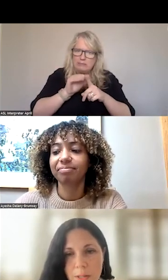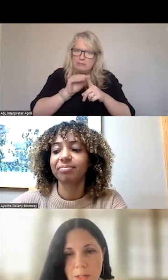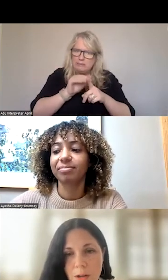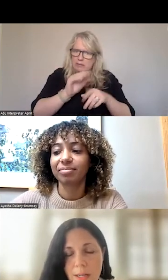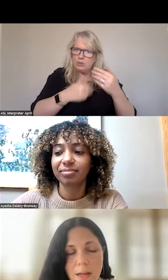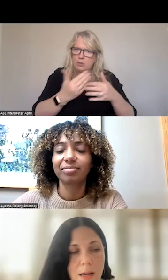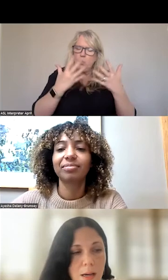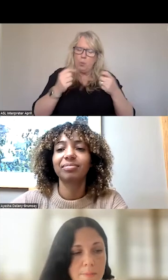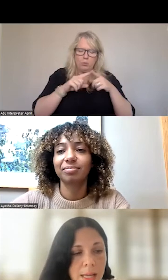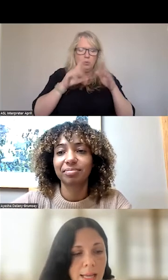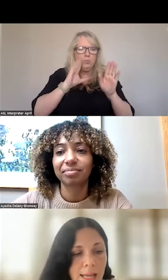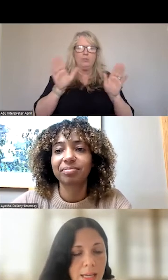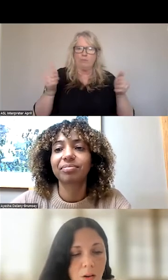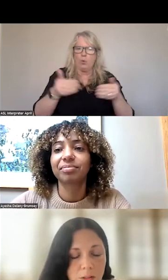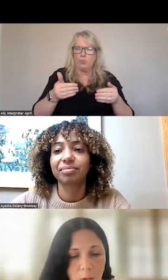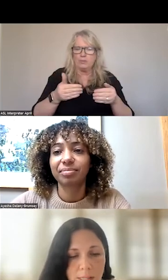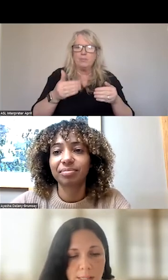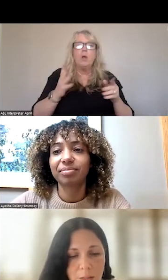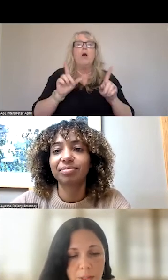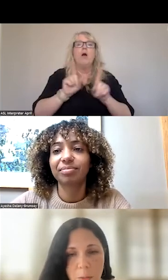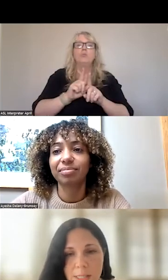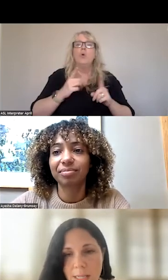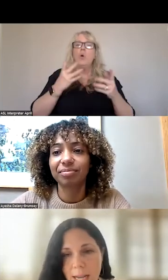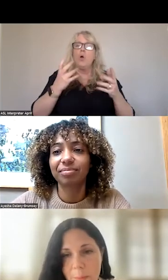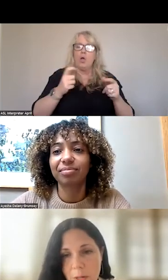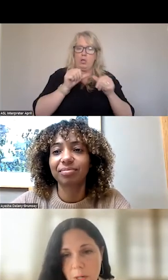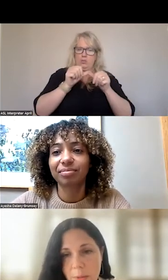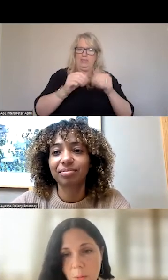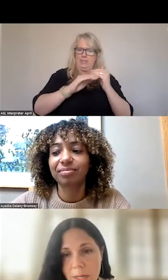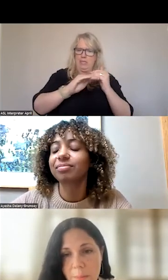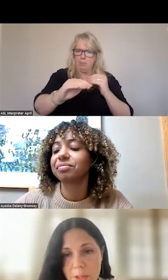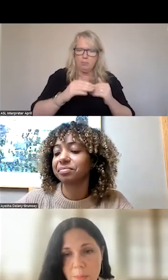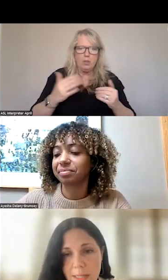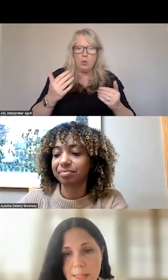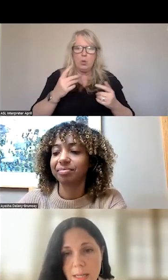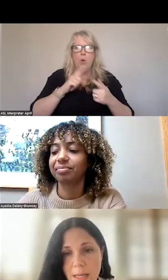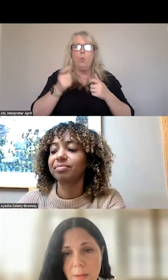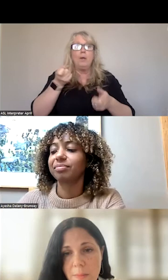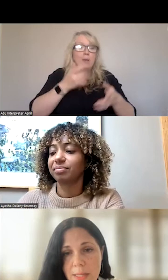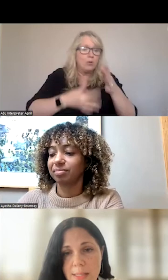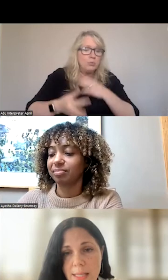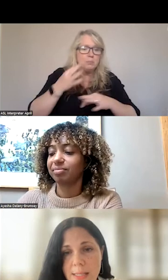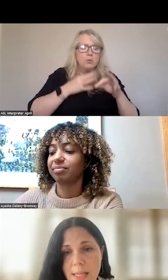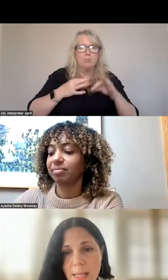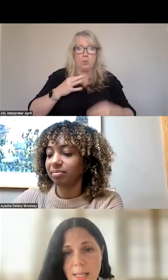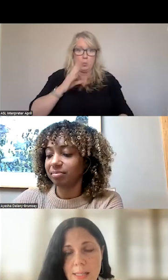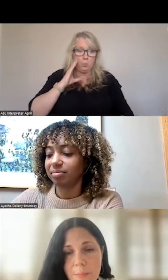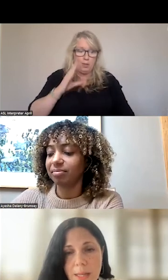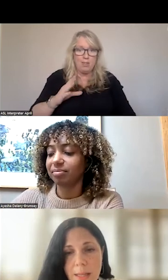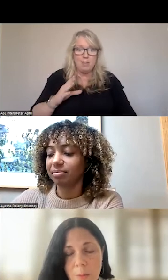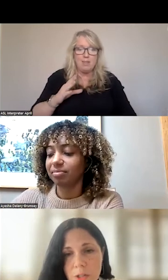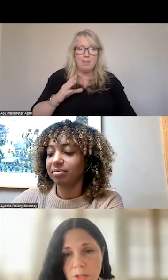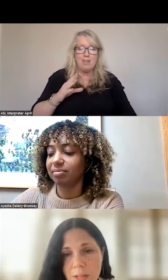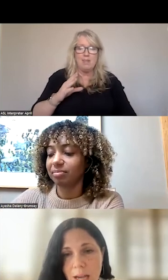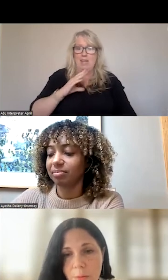want to focus on. And also on sustainability, what's going to happen? What about reimbursement? Is this